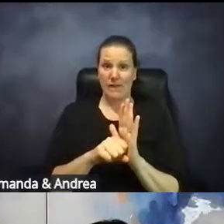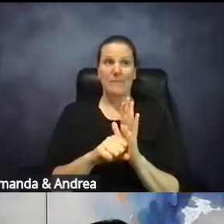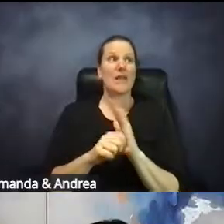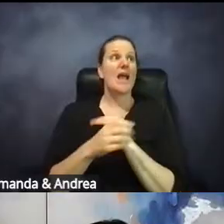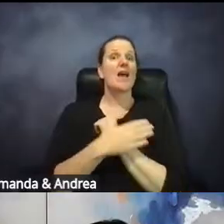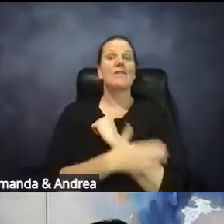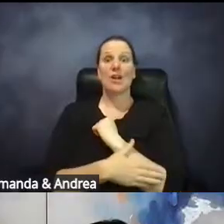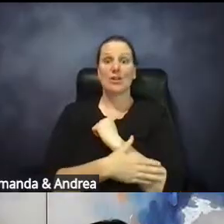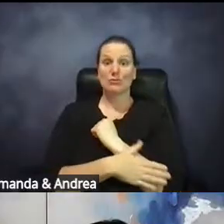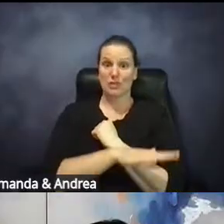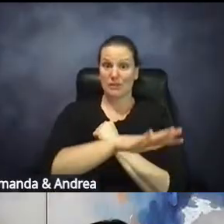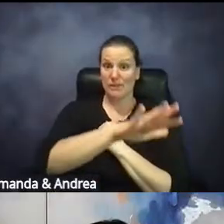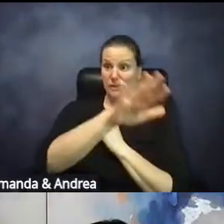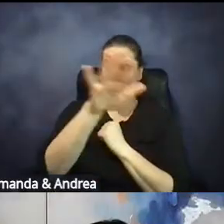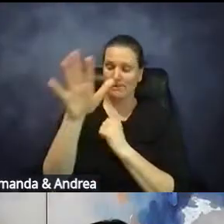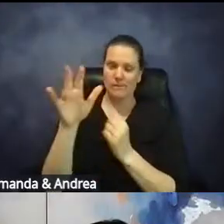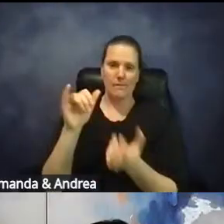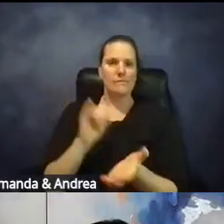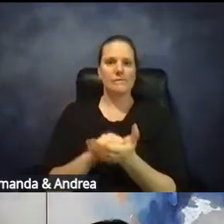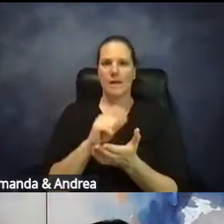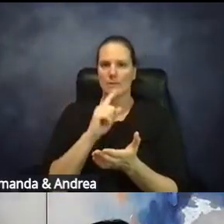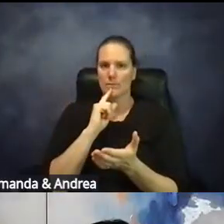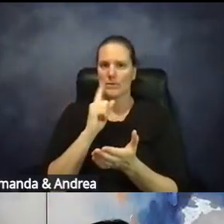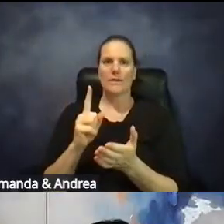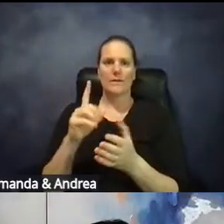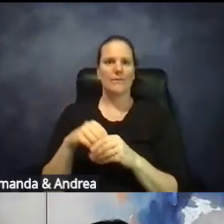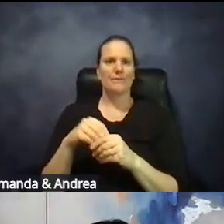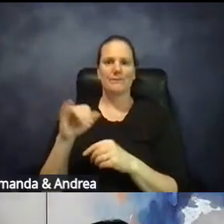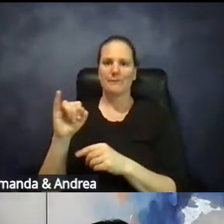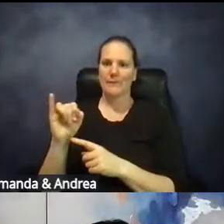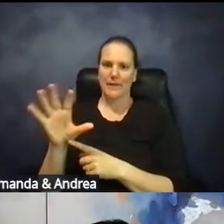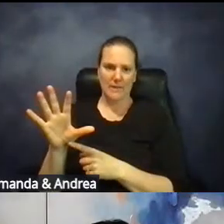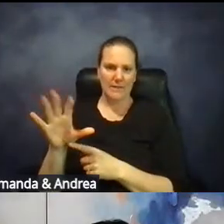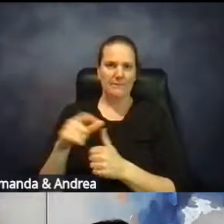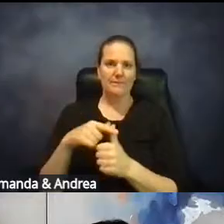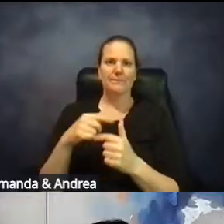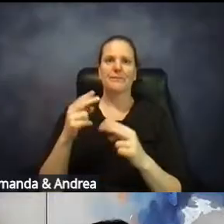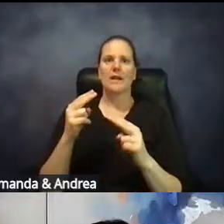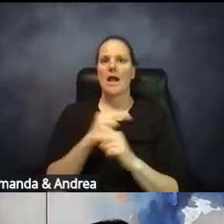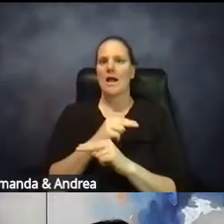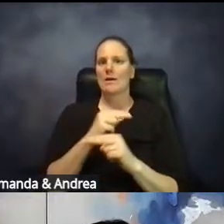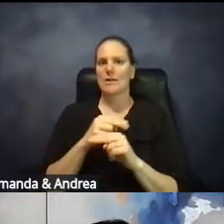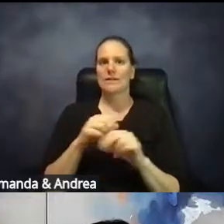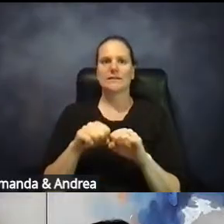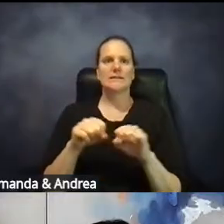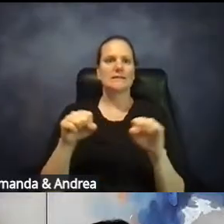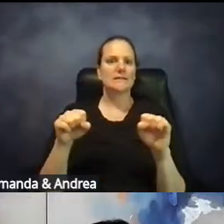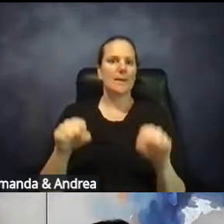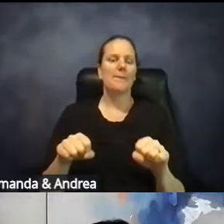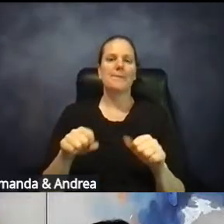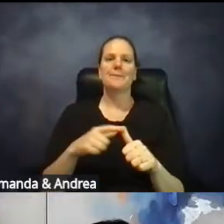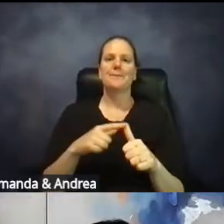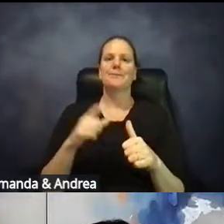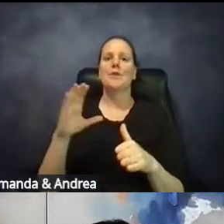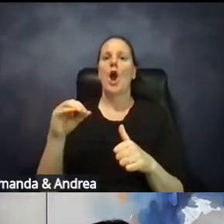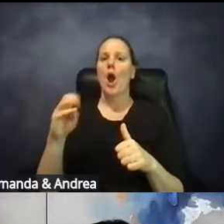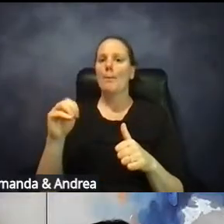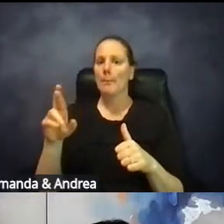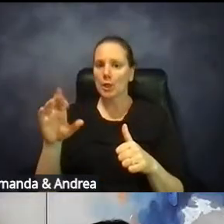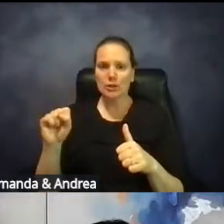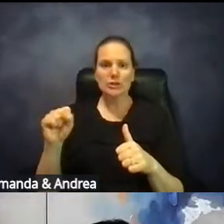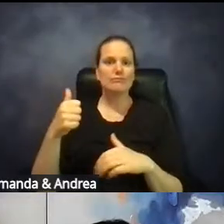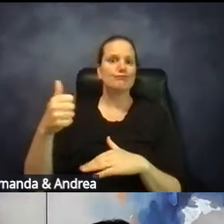country, because it really affects the Interstate 5 highway system, commerce,